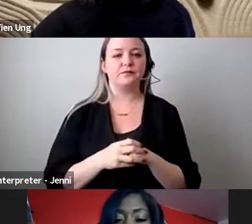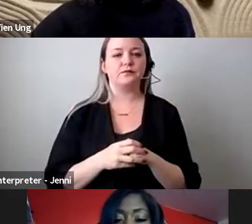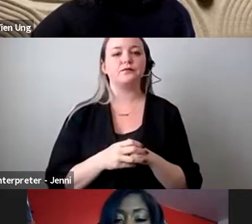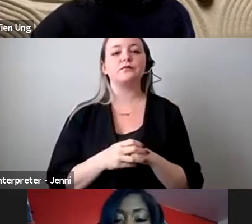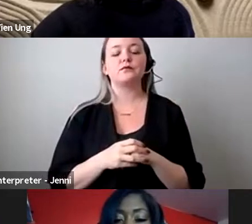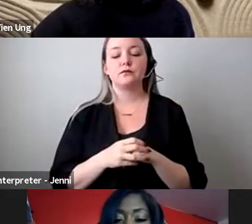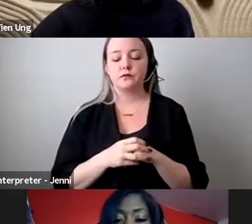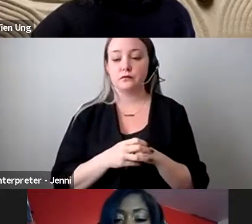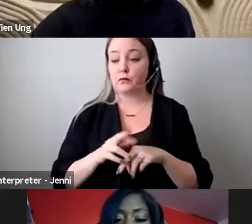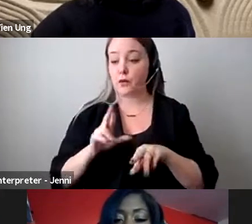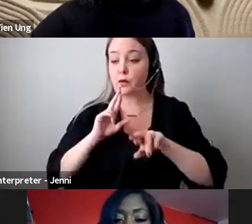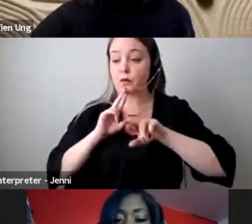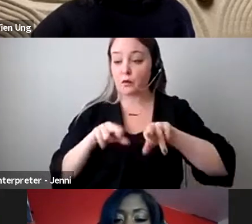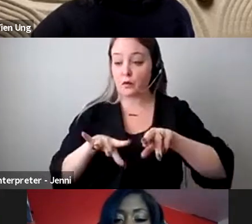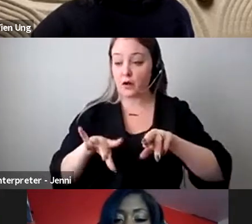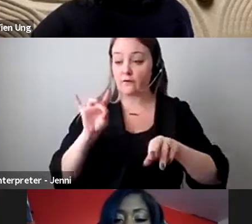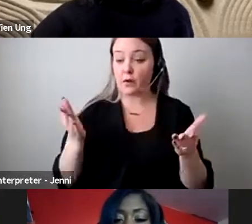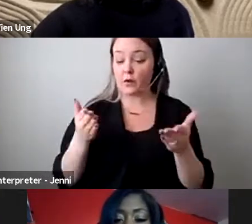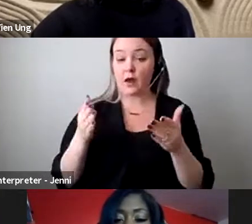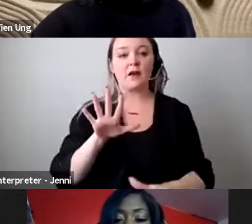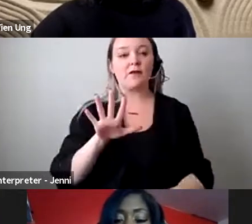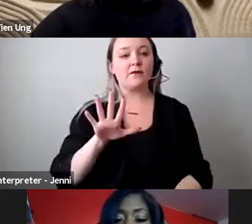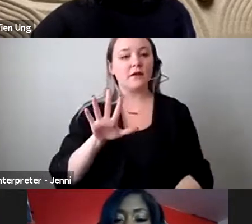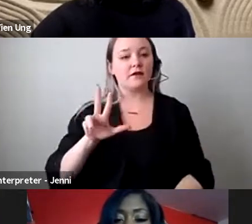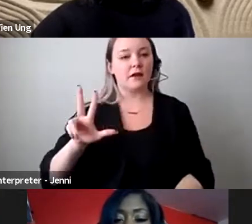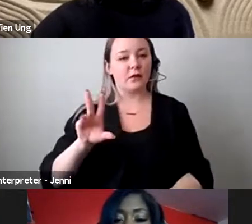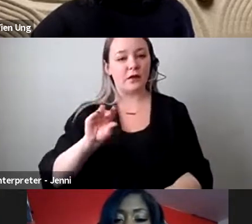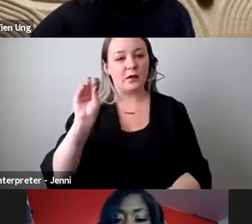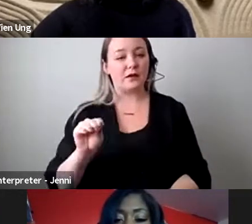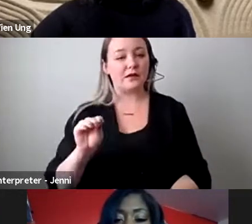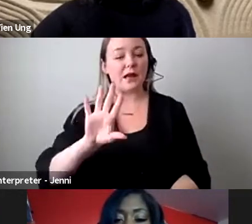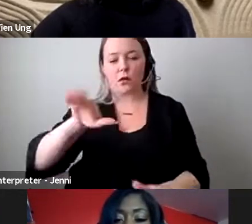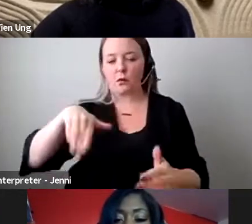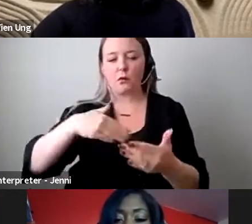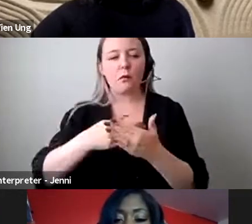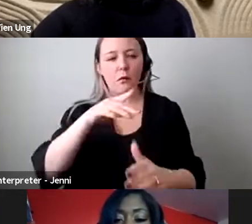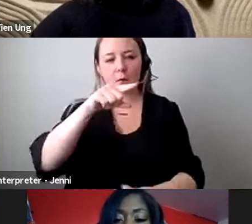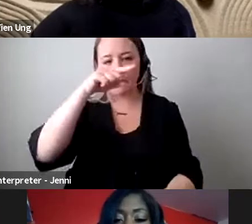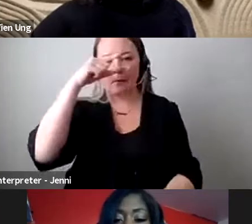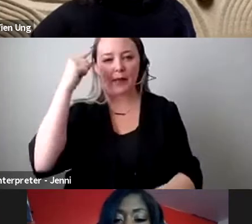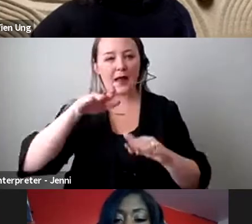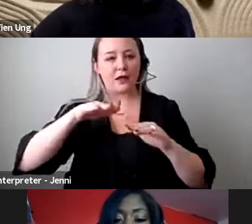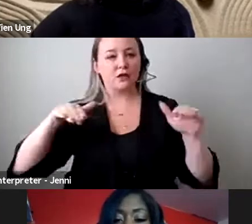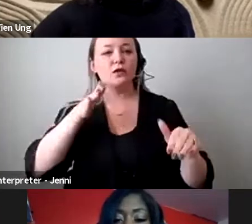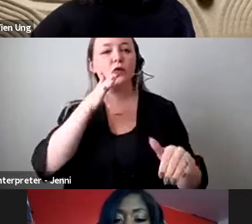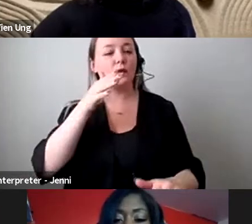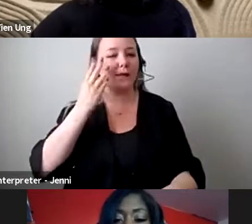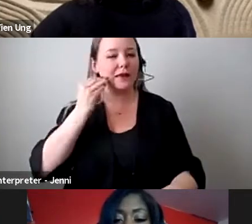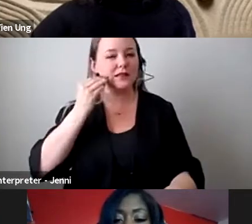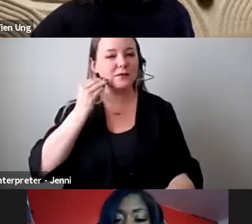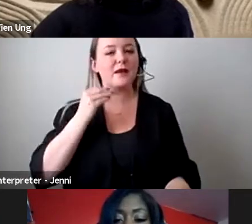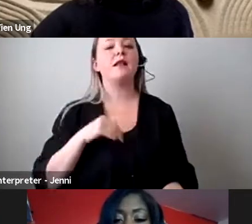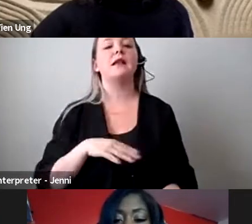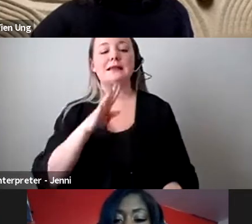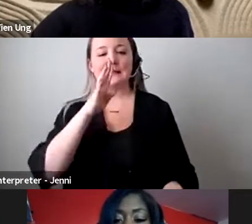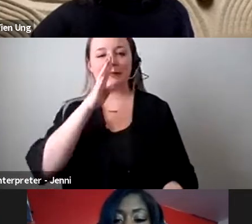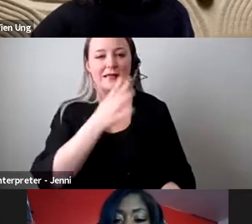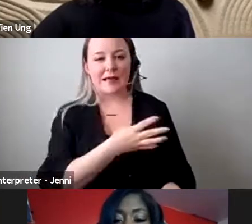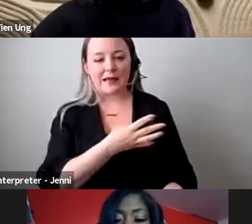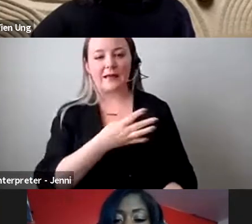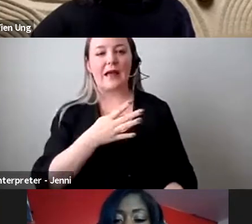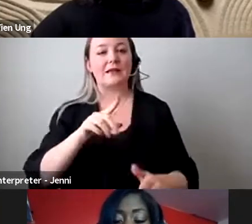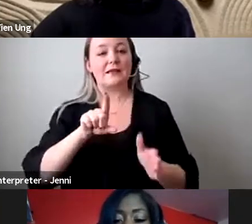that 53% of all Black children will experience a child abuse or neglect